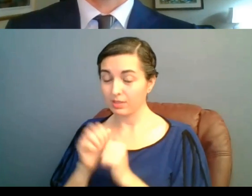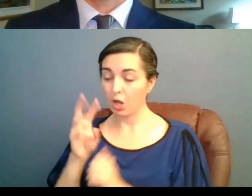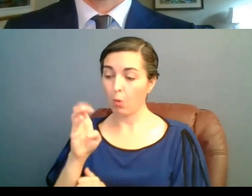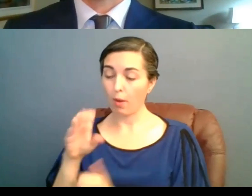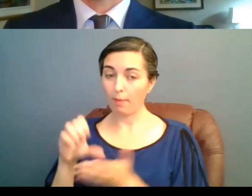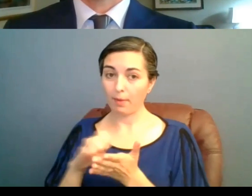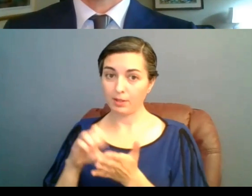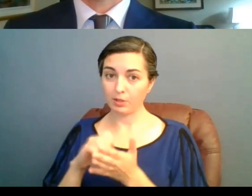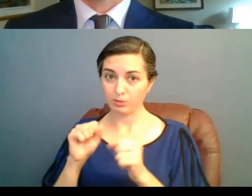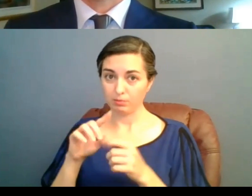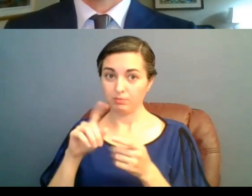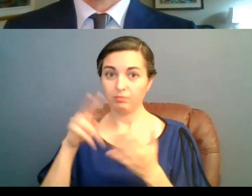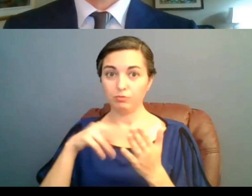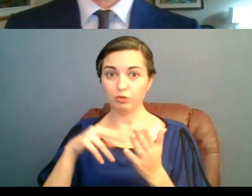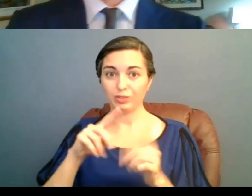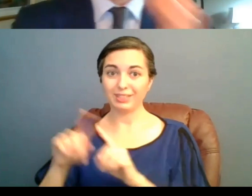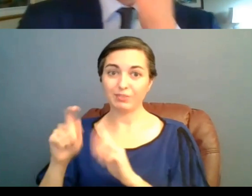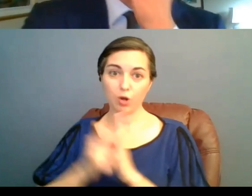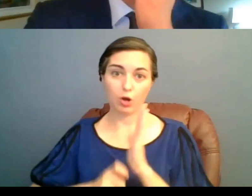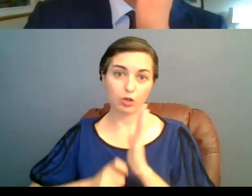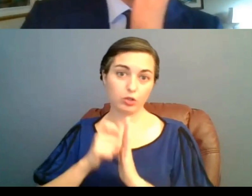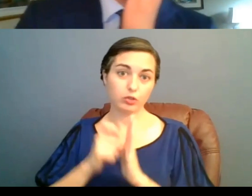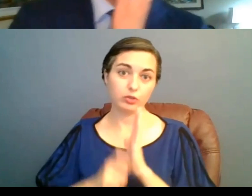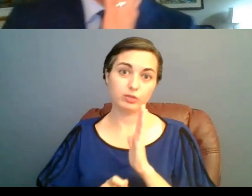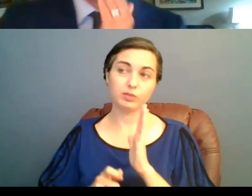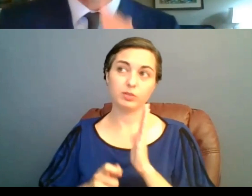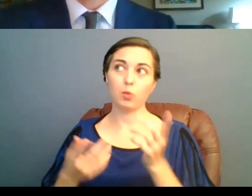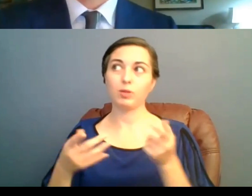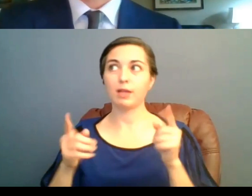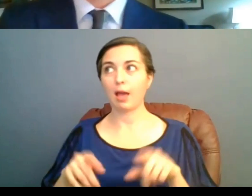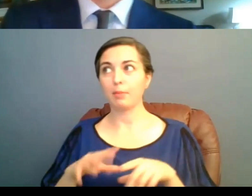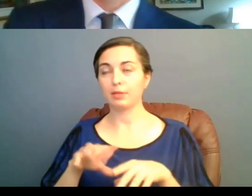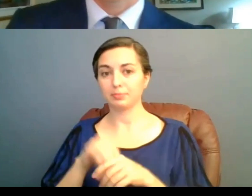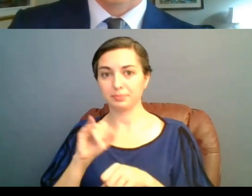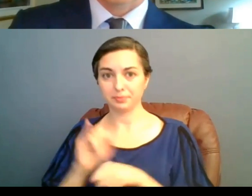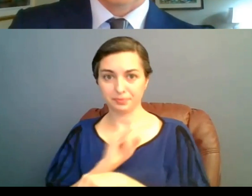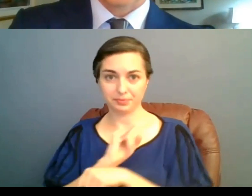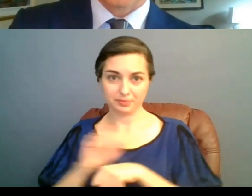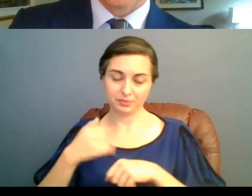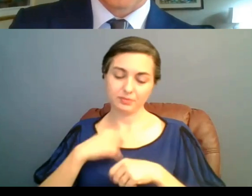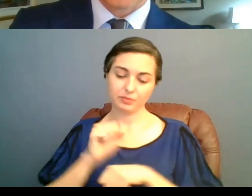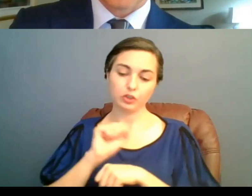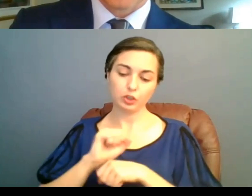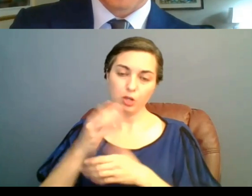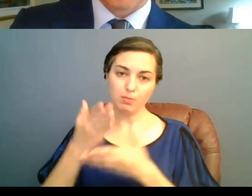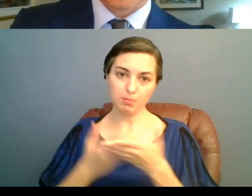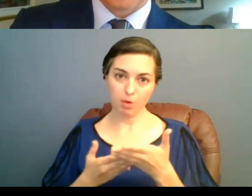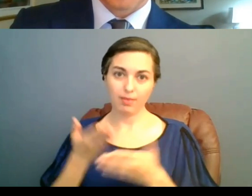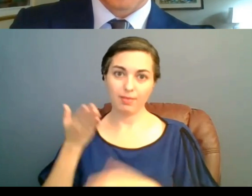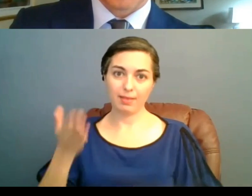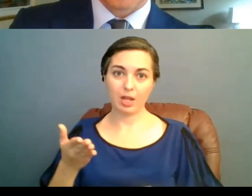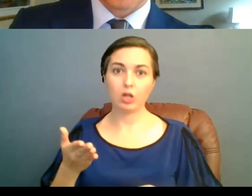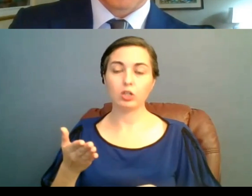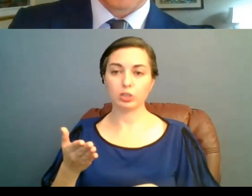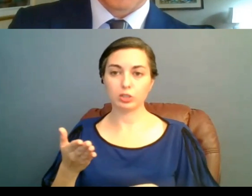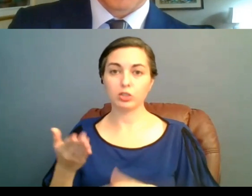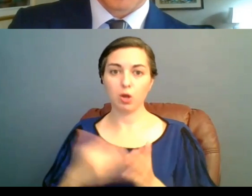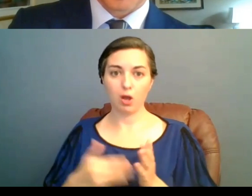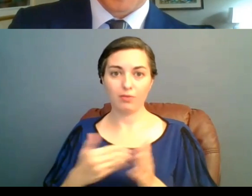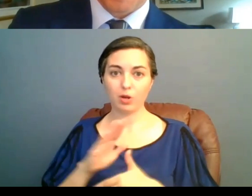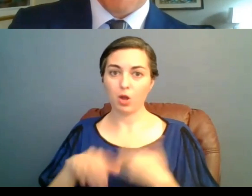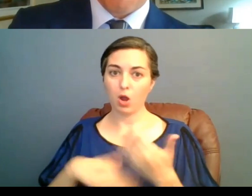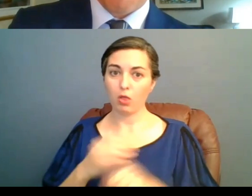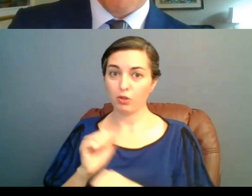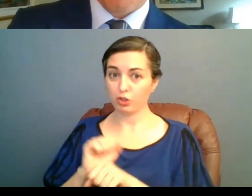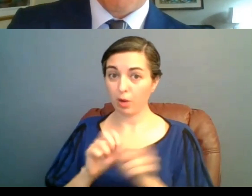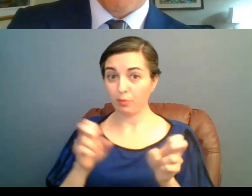website where you can read different articles about what's happening in the industry. They have a job section as well. So 9 times out of 10, that's where all of our